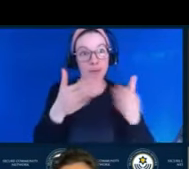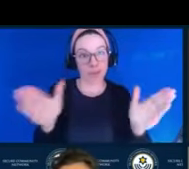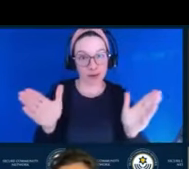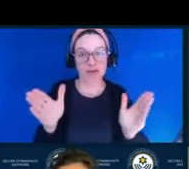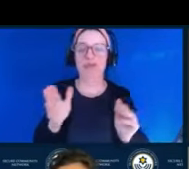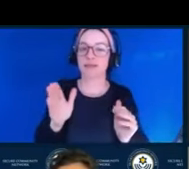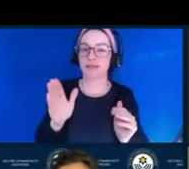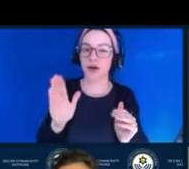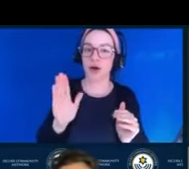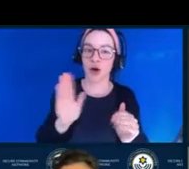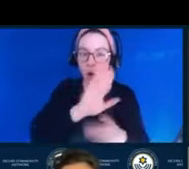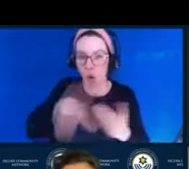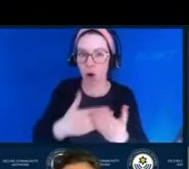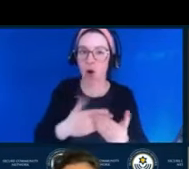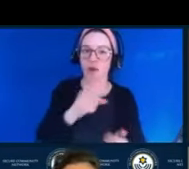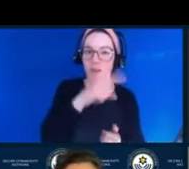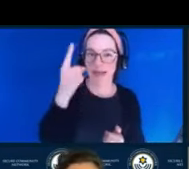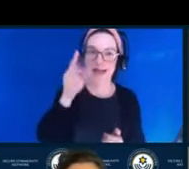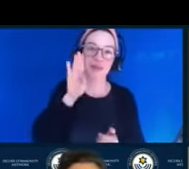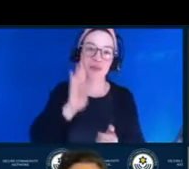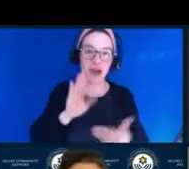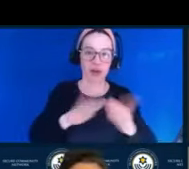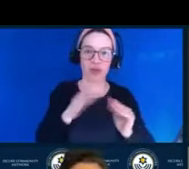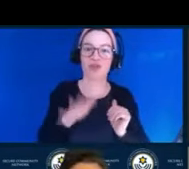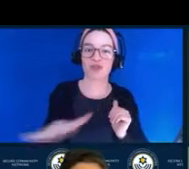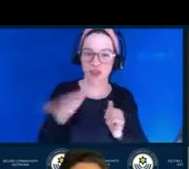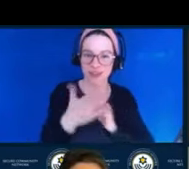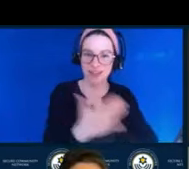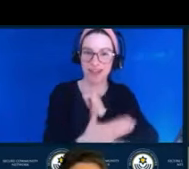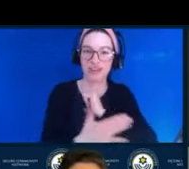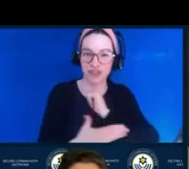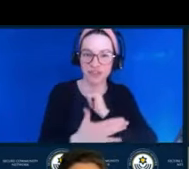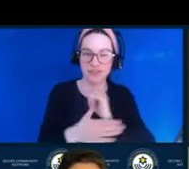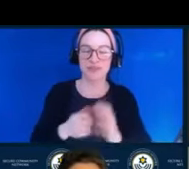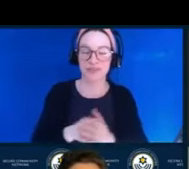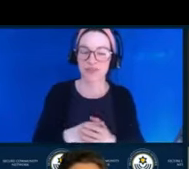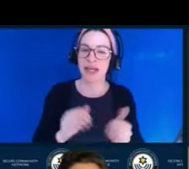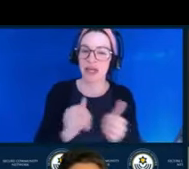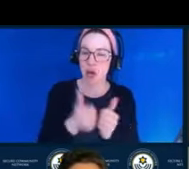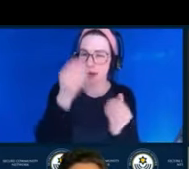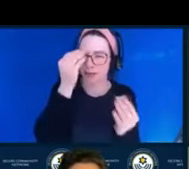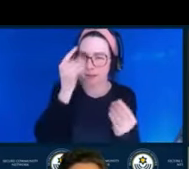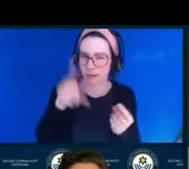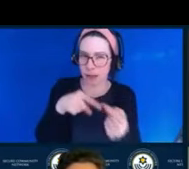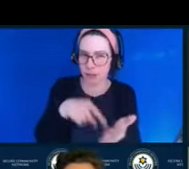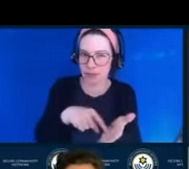all of our Black and Brown communities across the country. So how I thought about this, I think, is